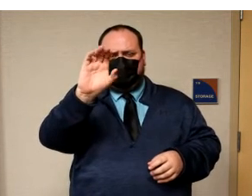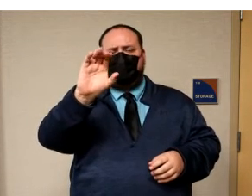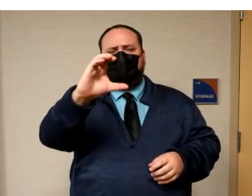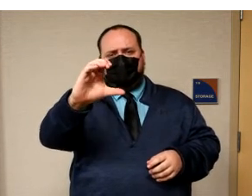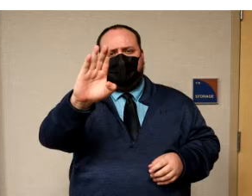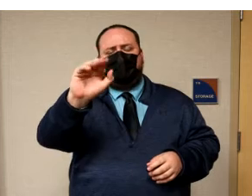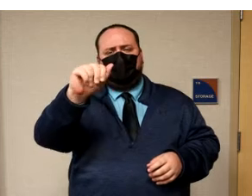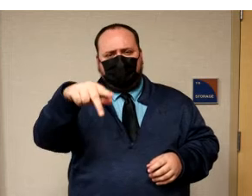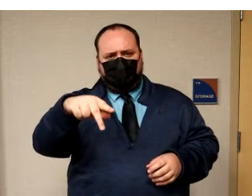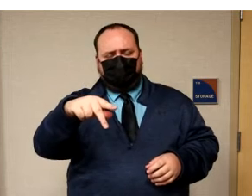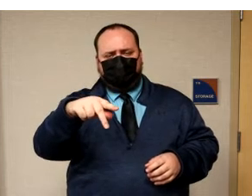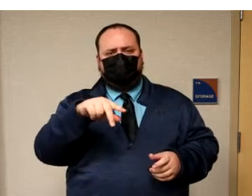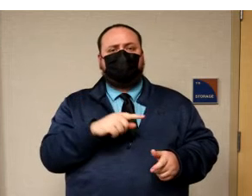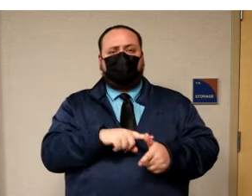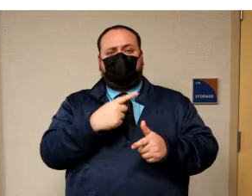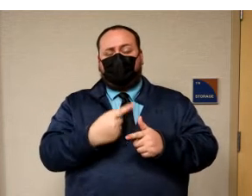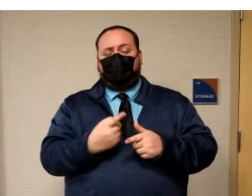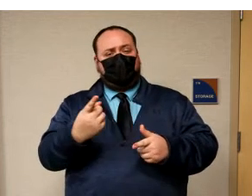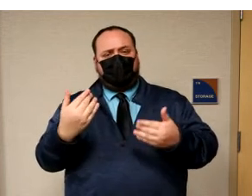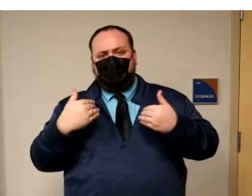And then we have,